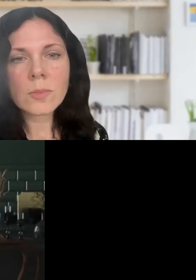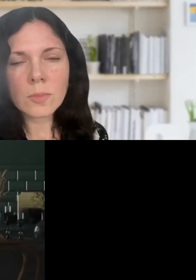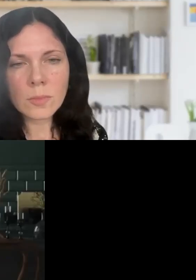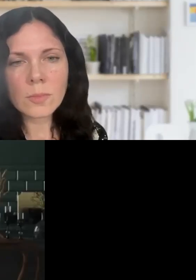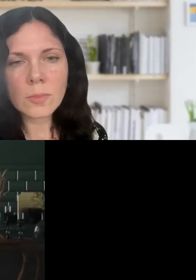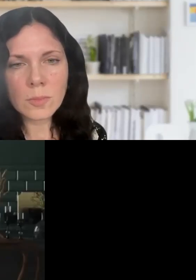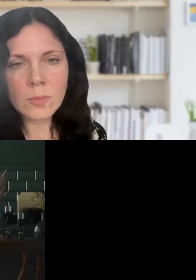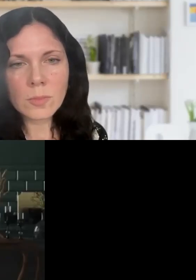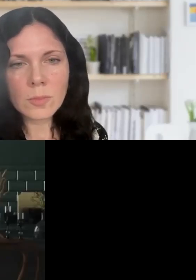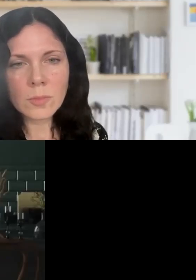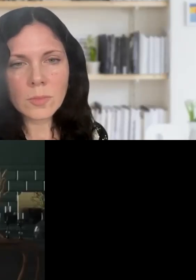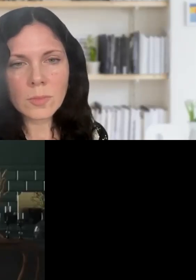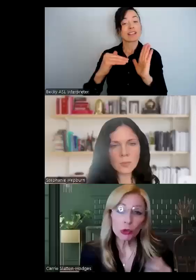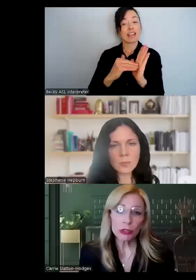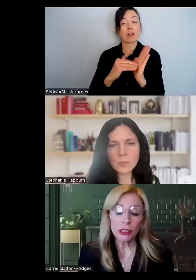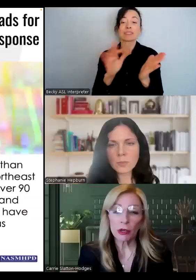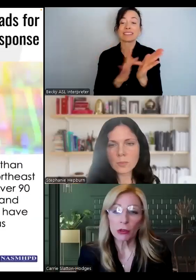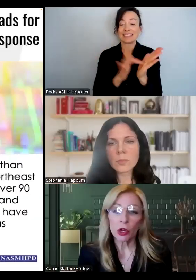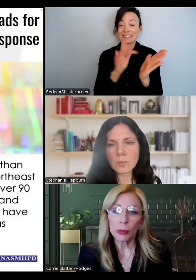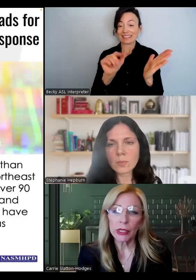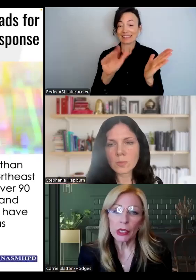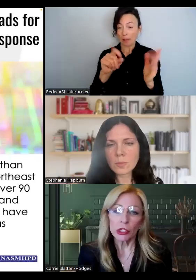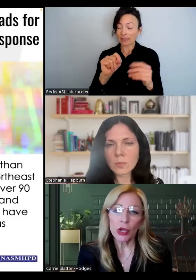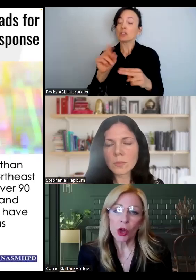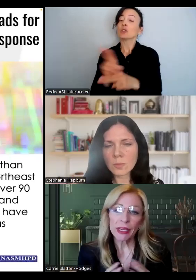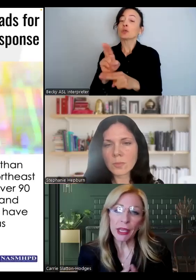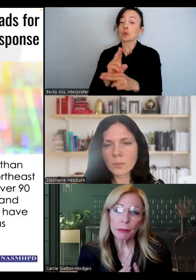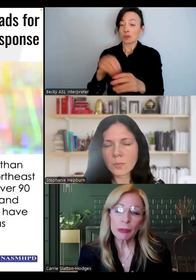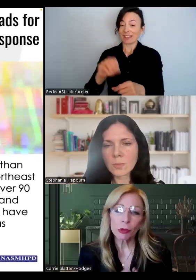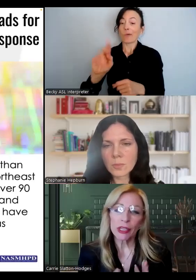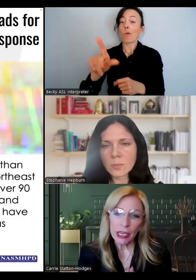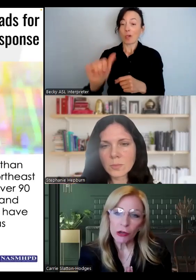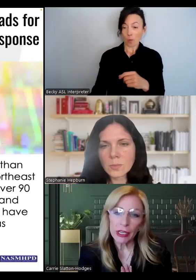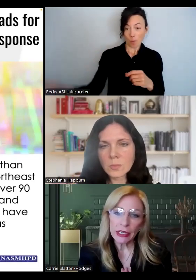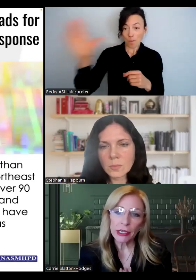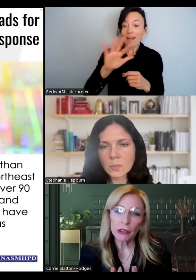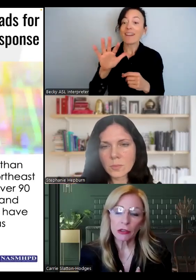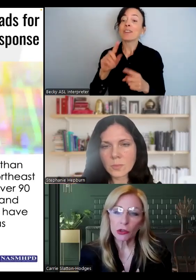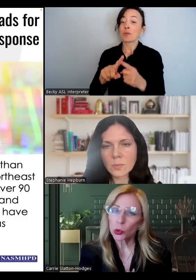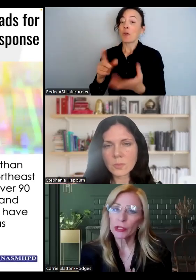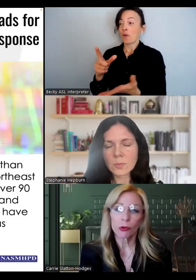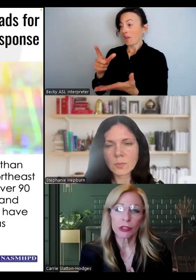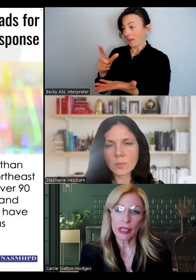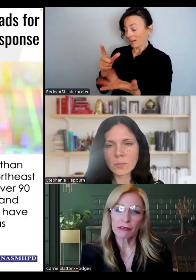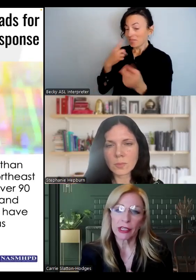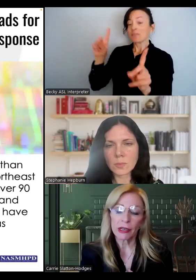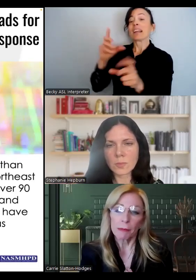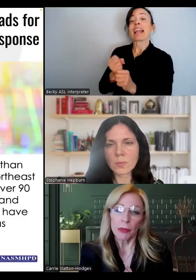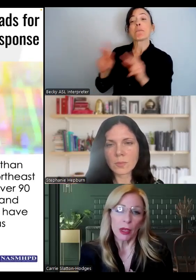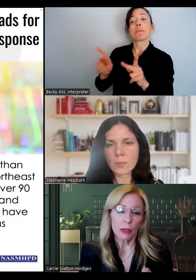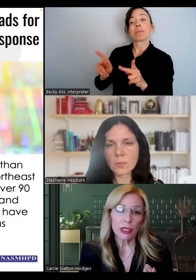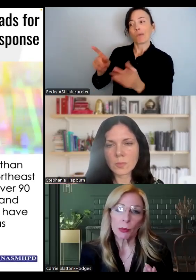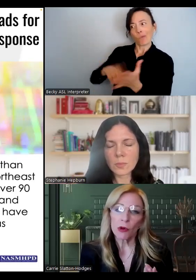tablets in use in Oklahoma to help get people the care they need